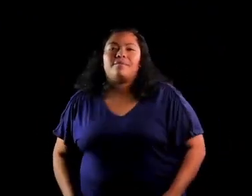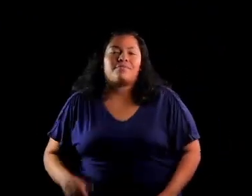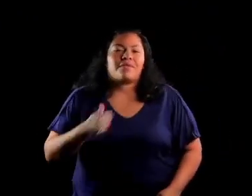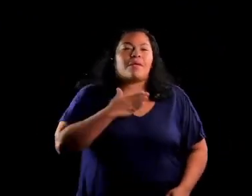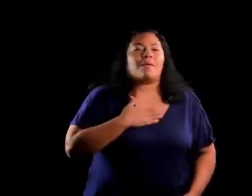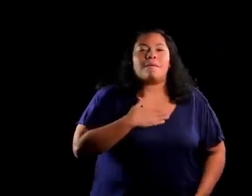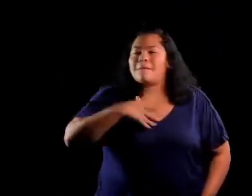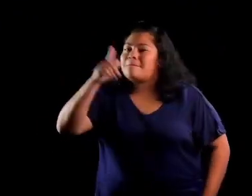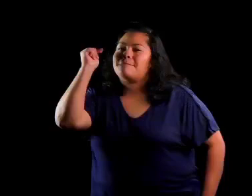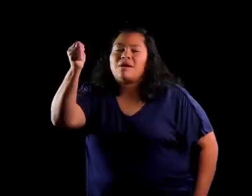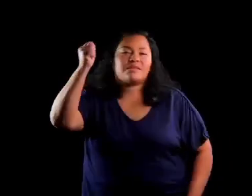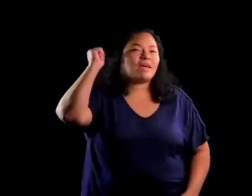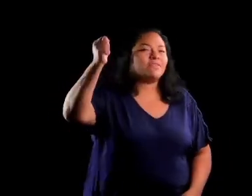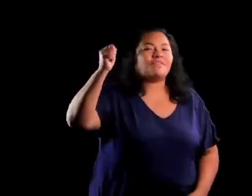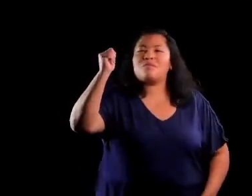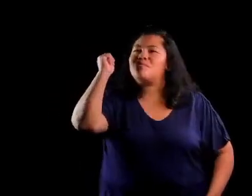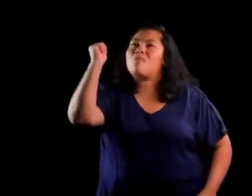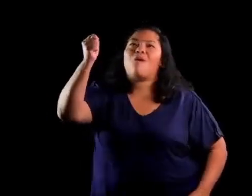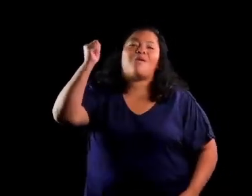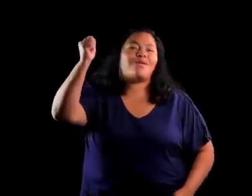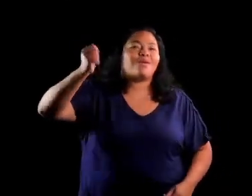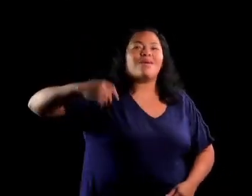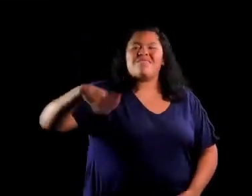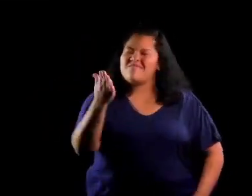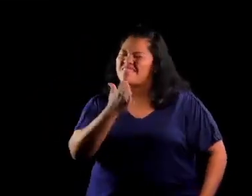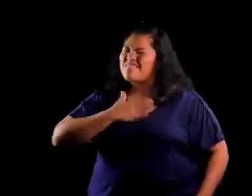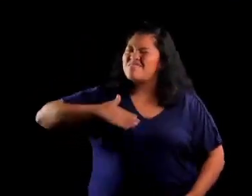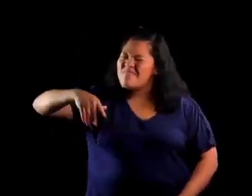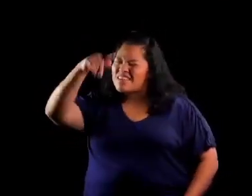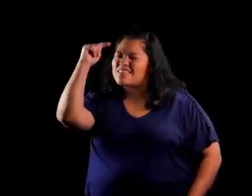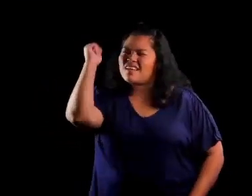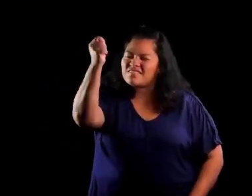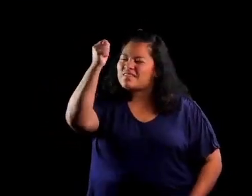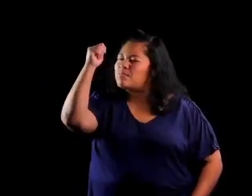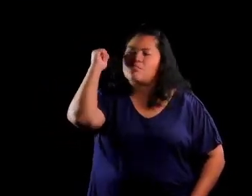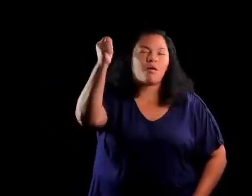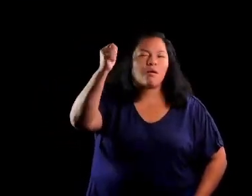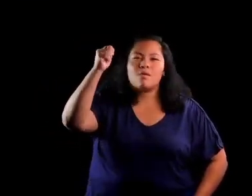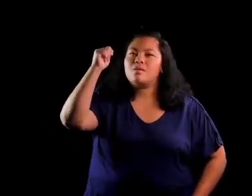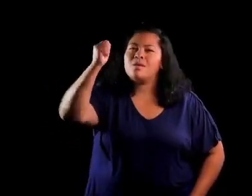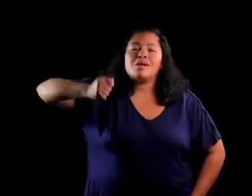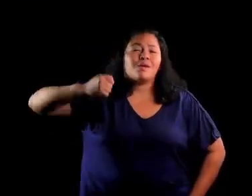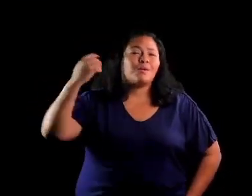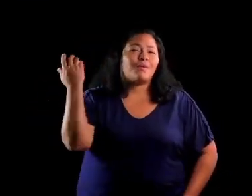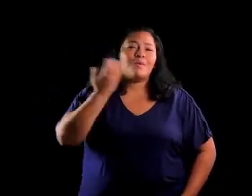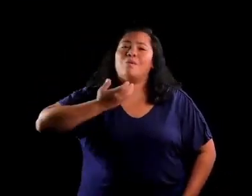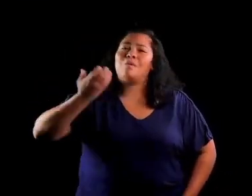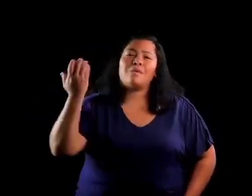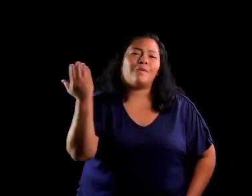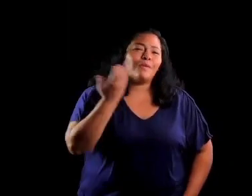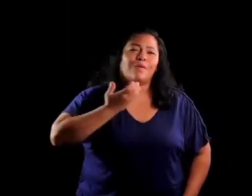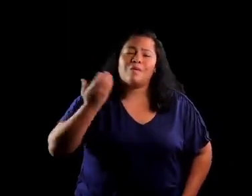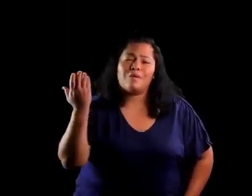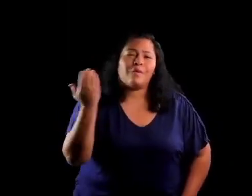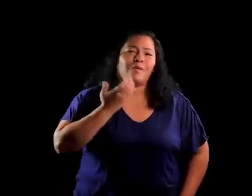Oh, this is my testimony. This is my testimony. This is my